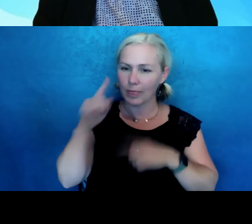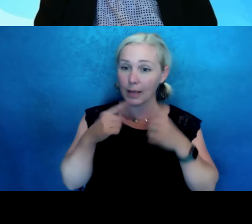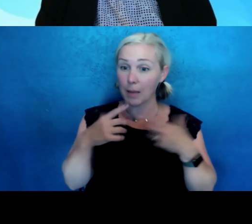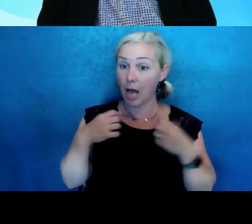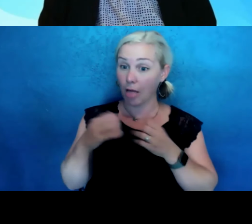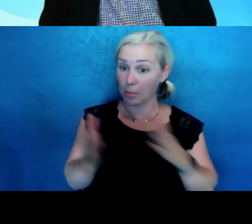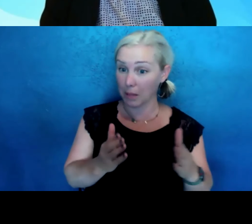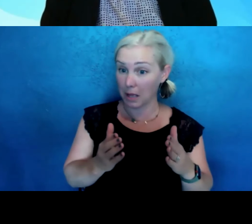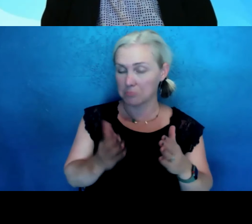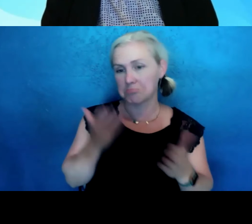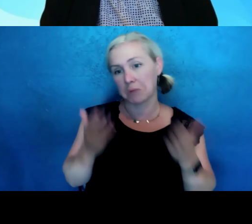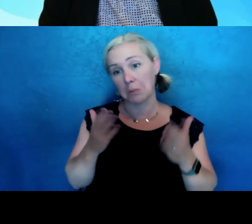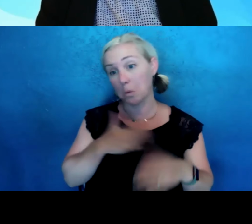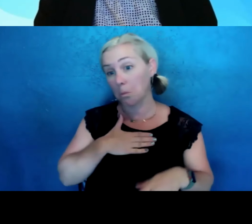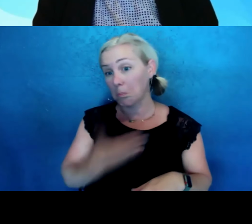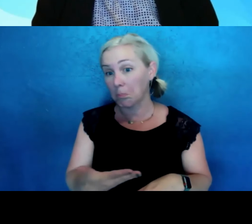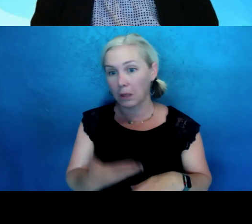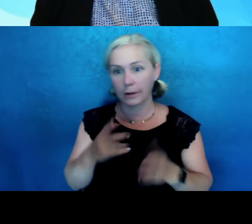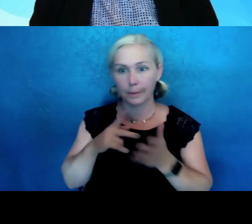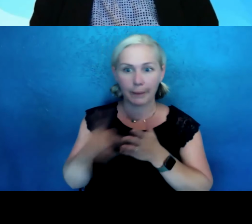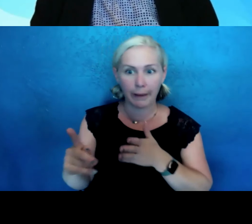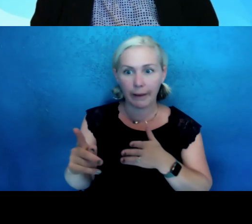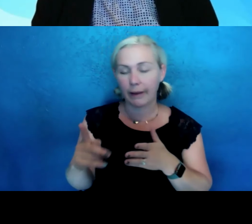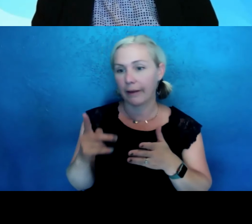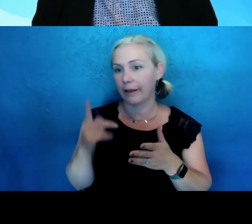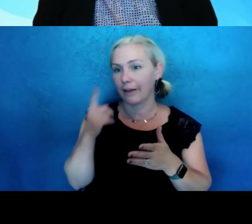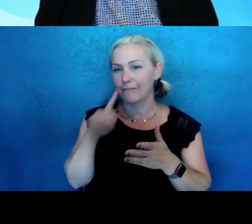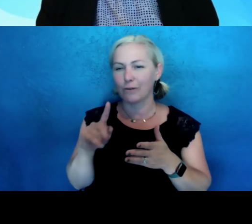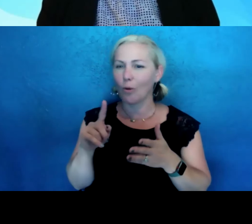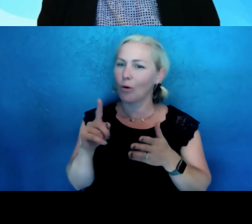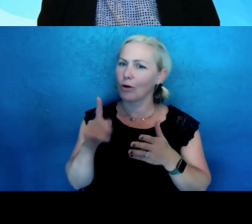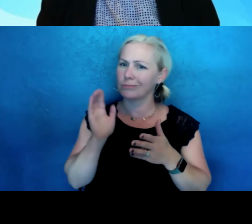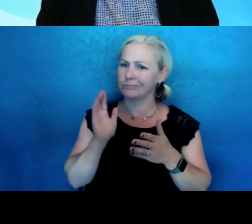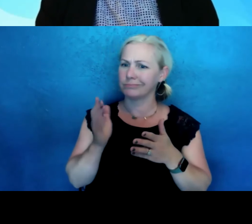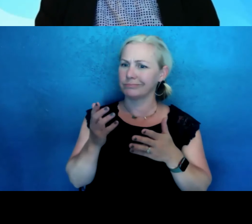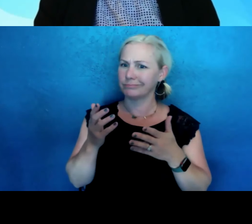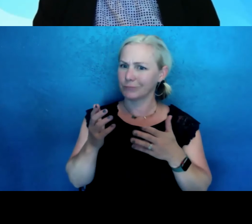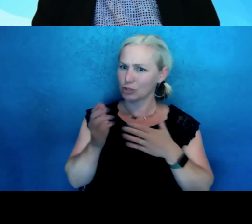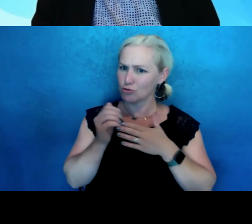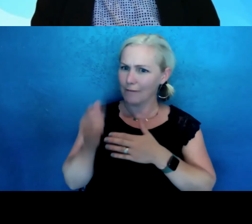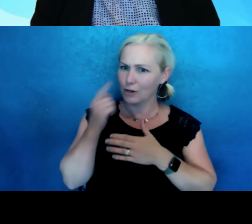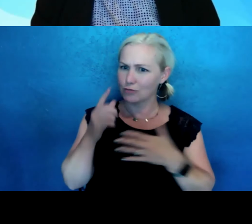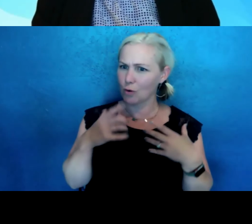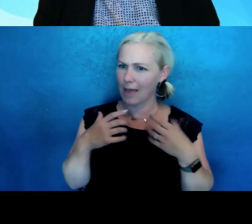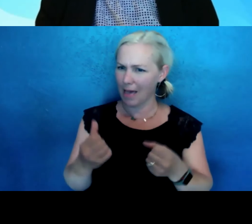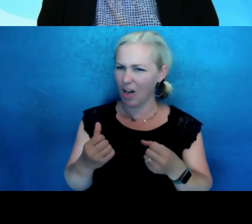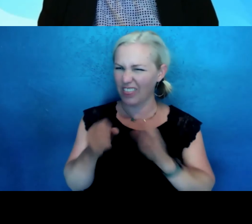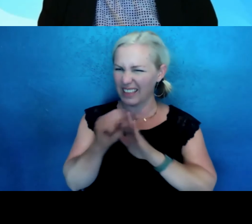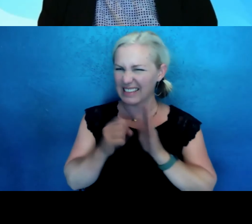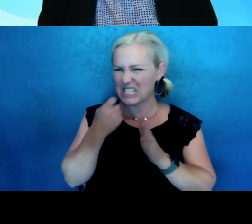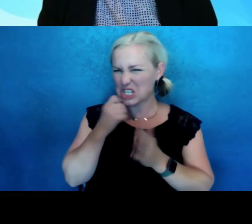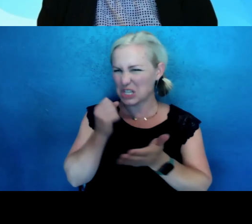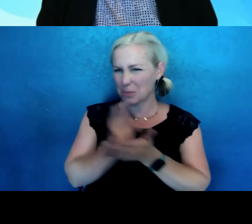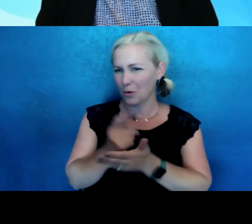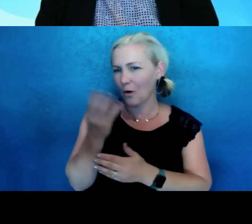willing to pay for these drivers of health. As you know, our state has just approved, I believe it's 14